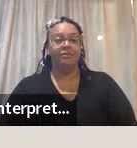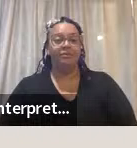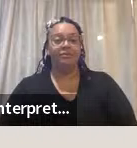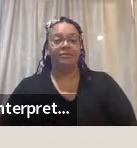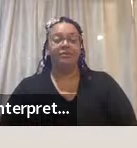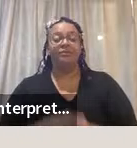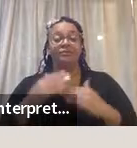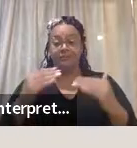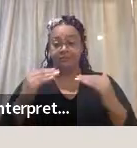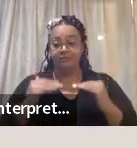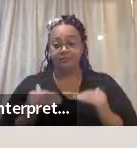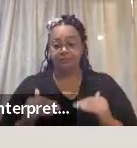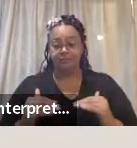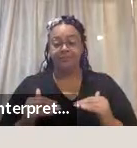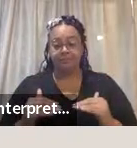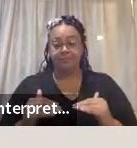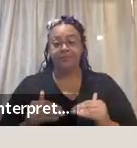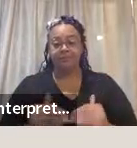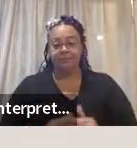Next slide, please.